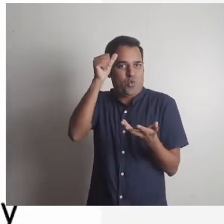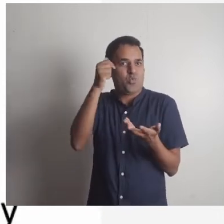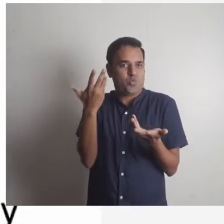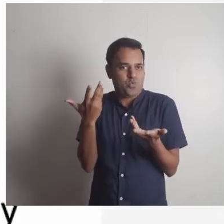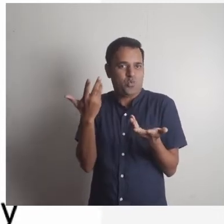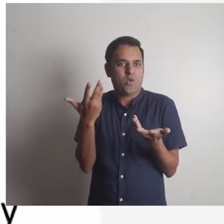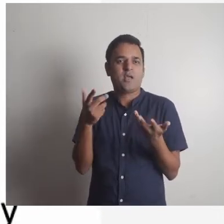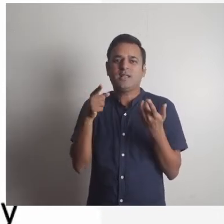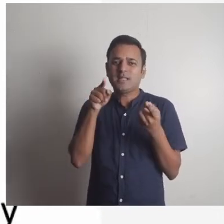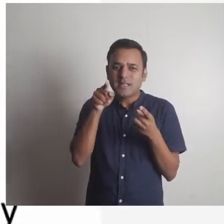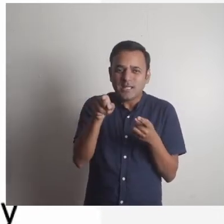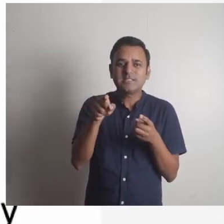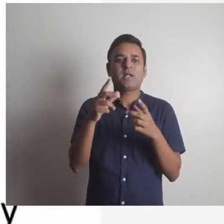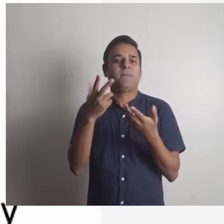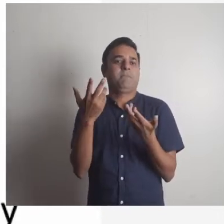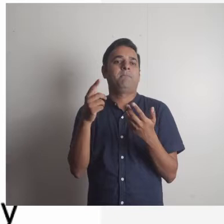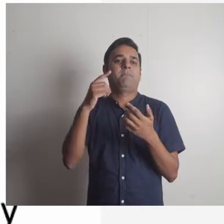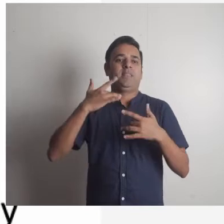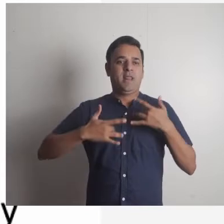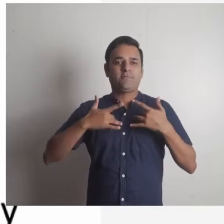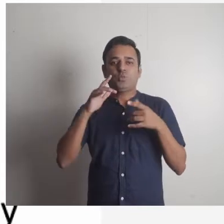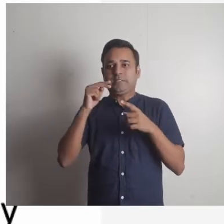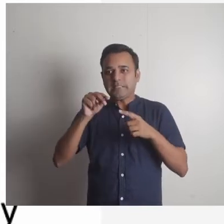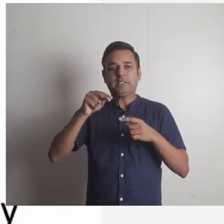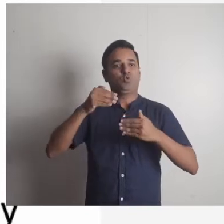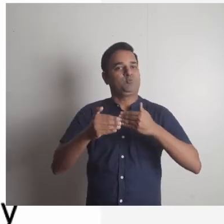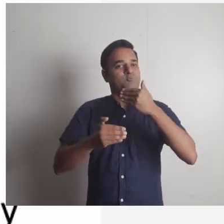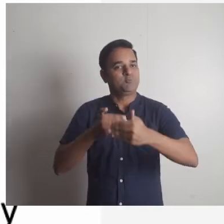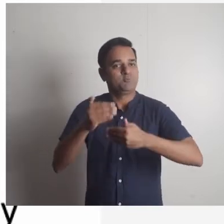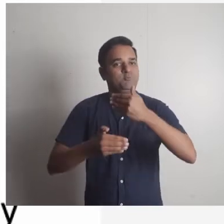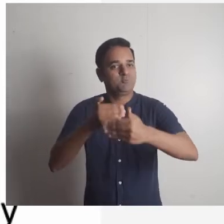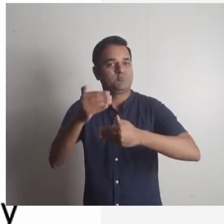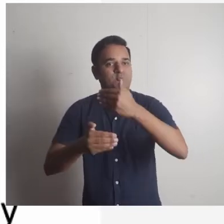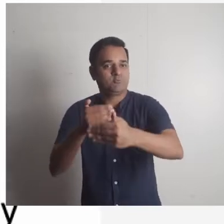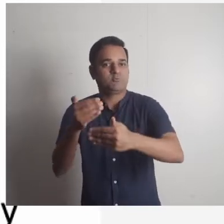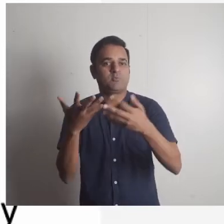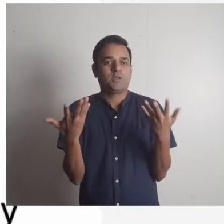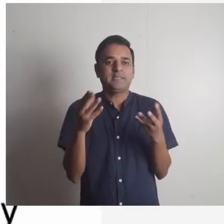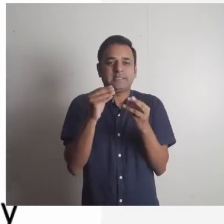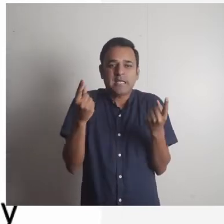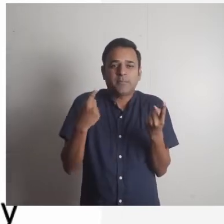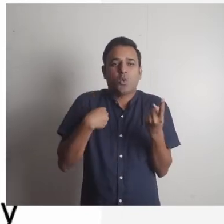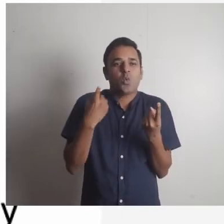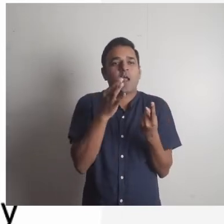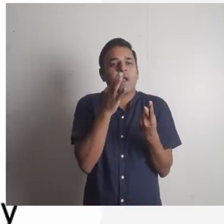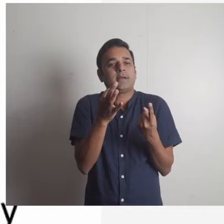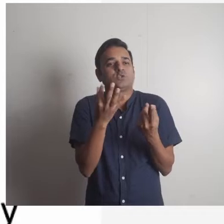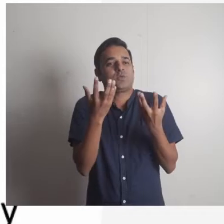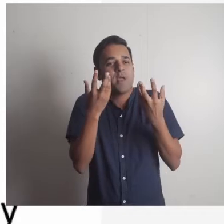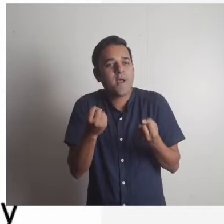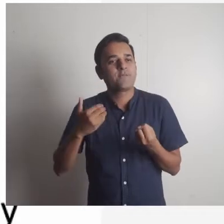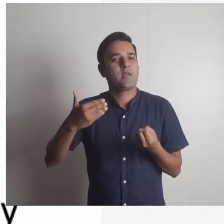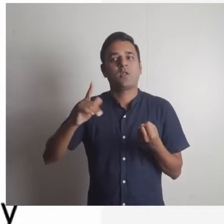planetary need. This is something that all of us require in order to have a healthy ecosphere. So if we're going to